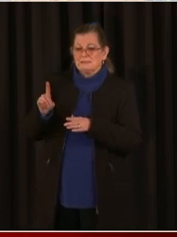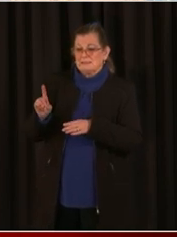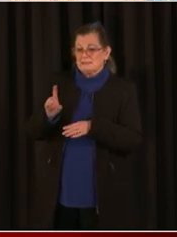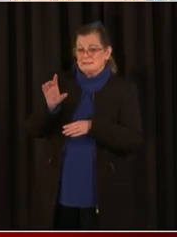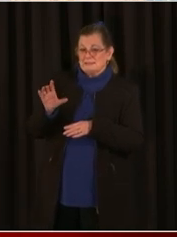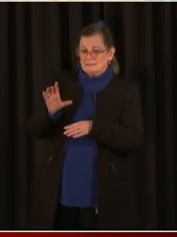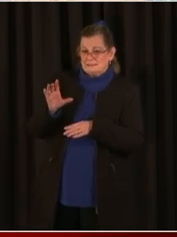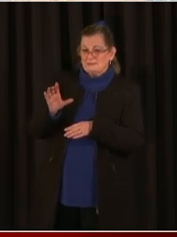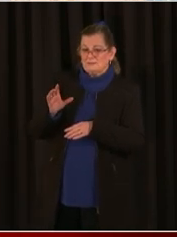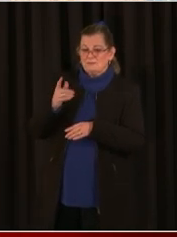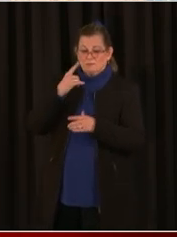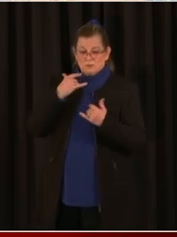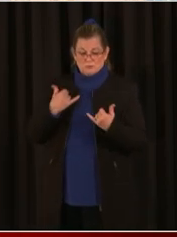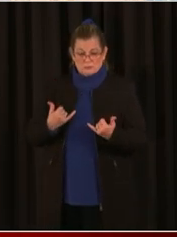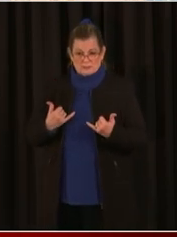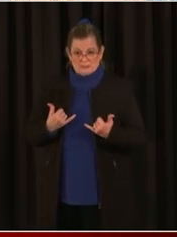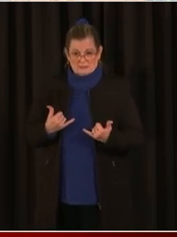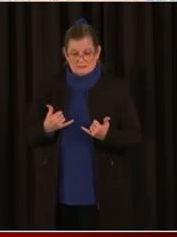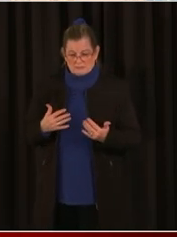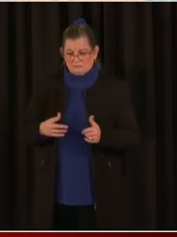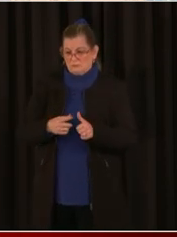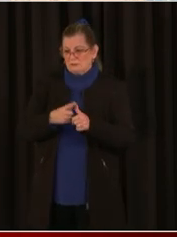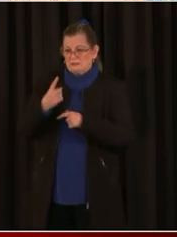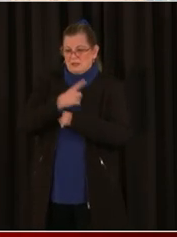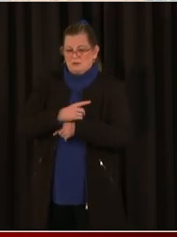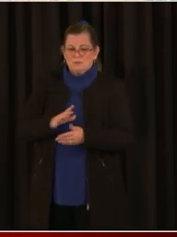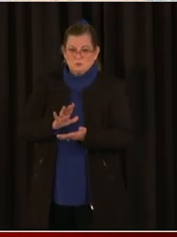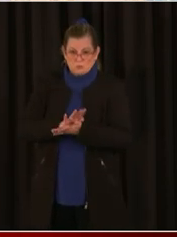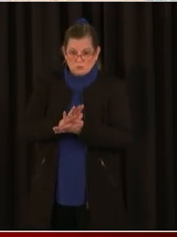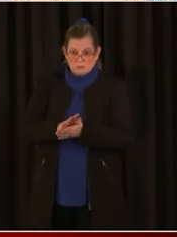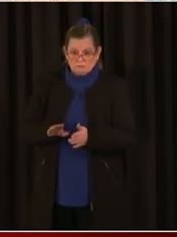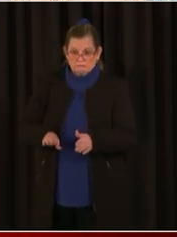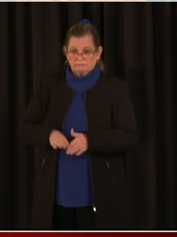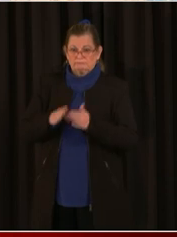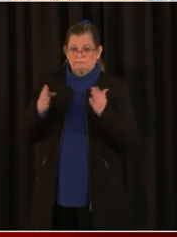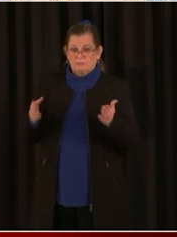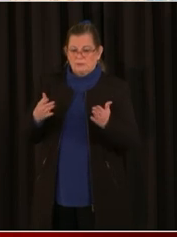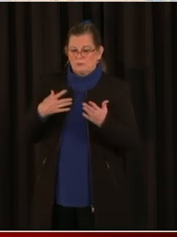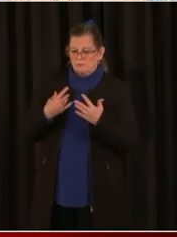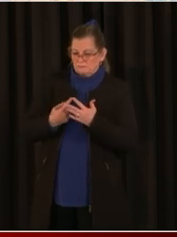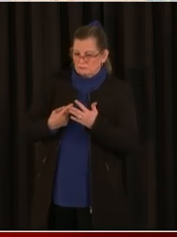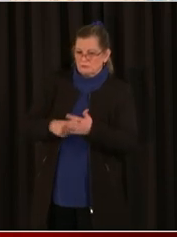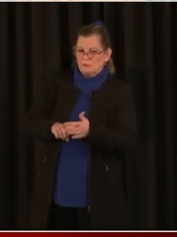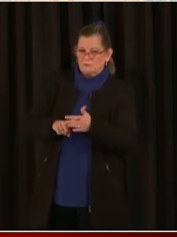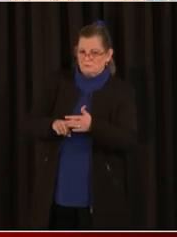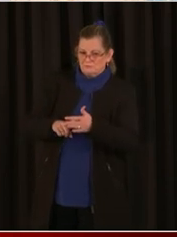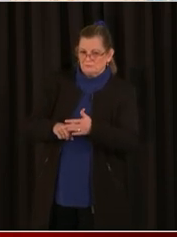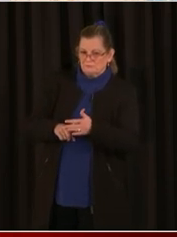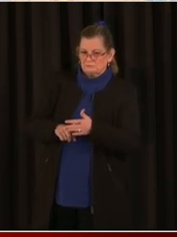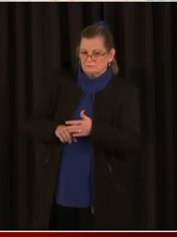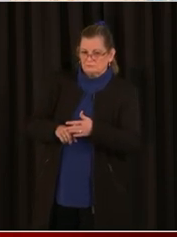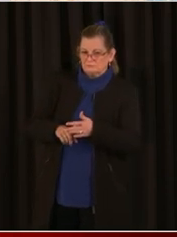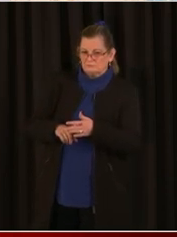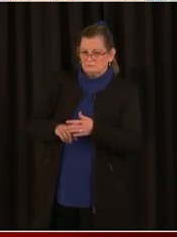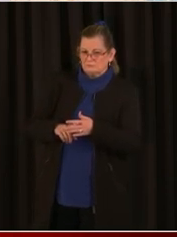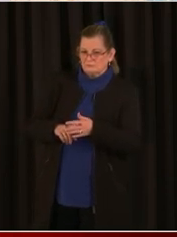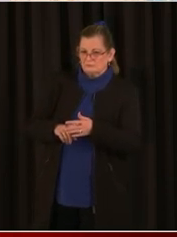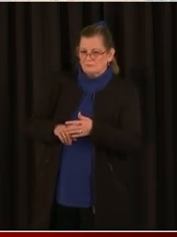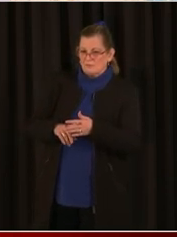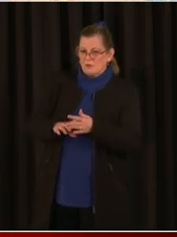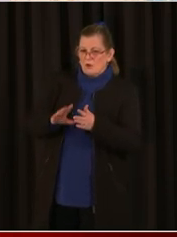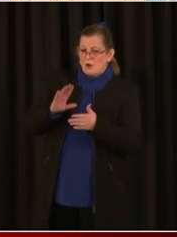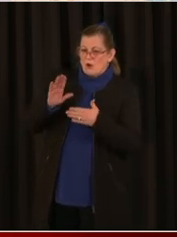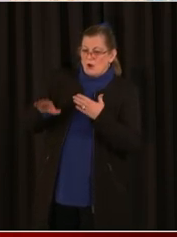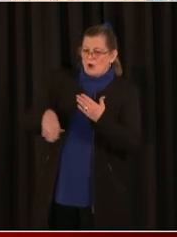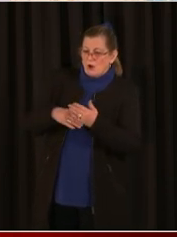district today for DC Public Schools. And we started, as I mentioned, with